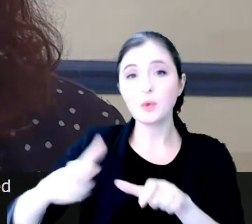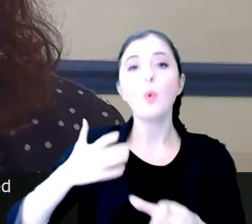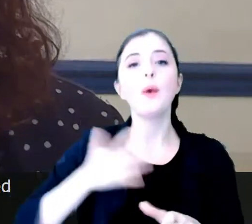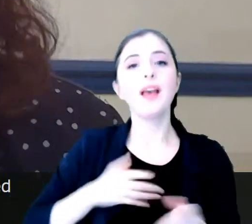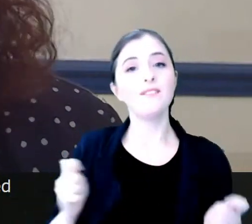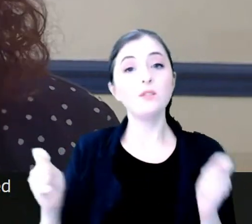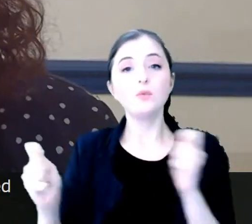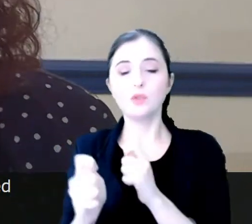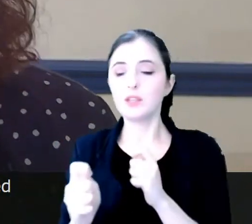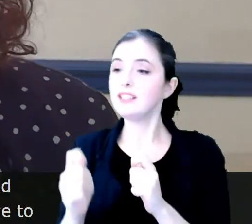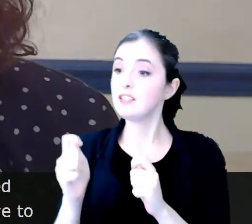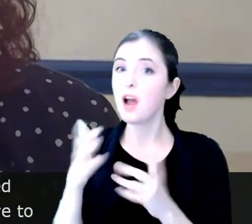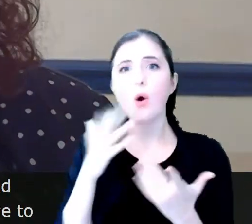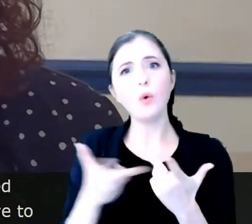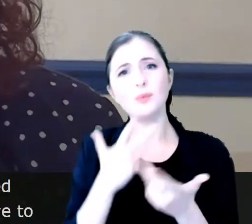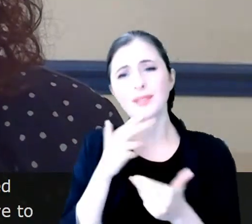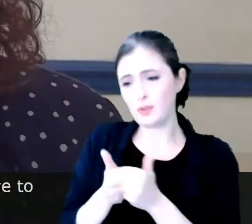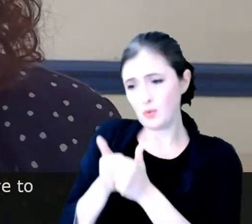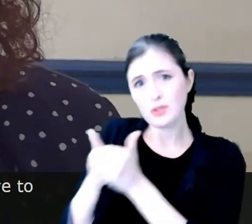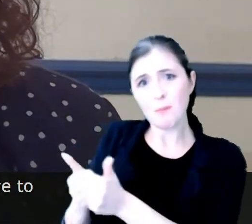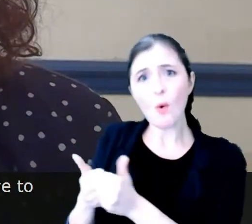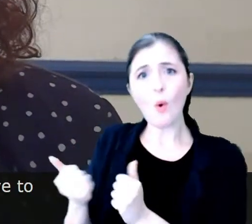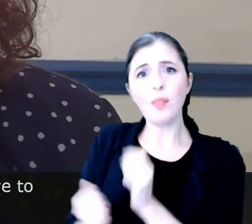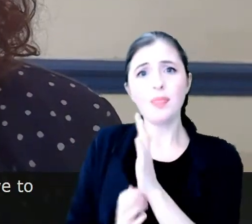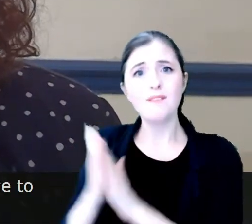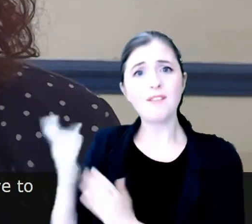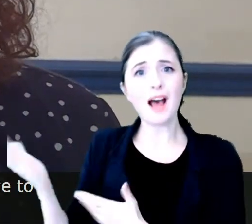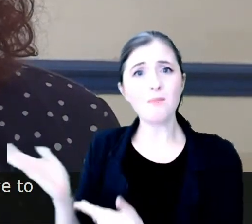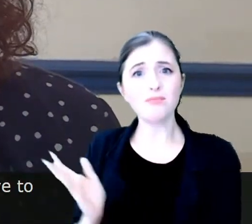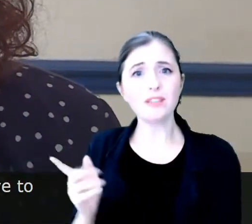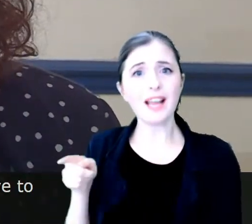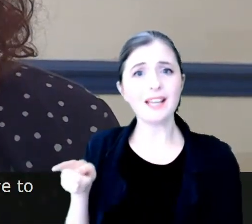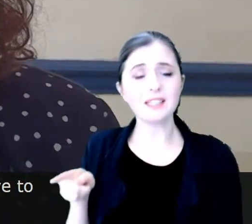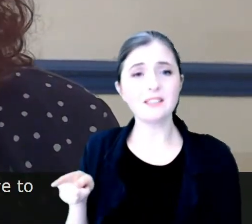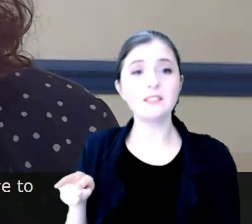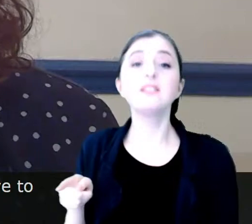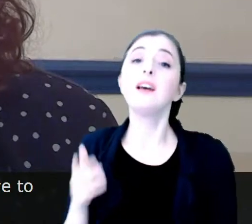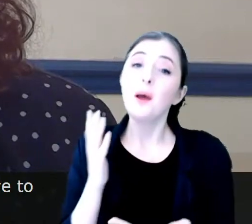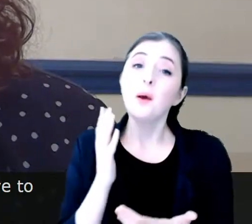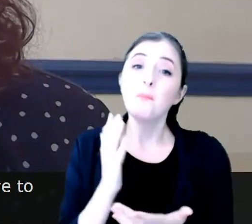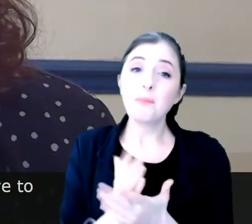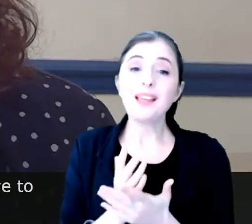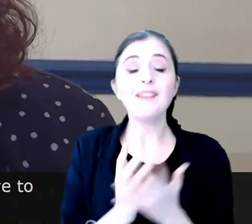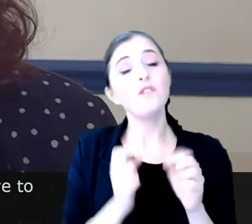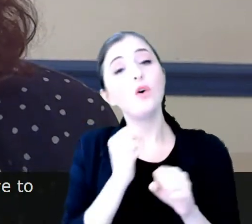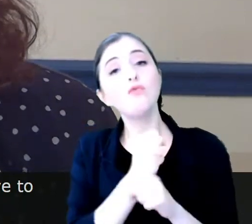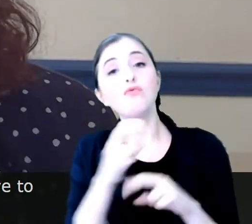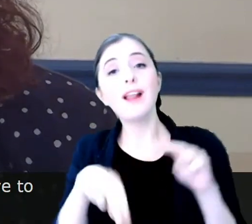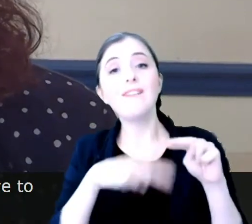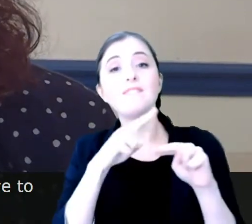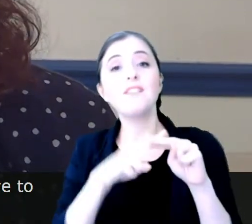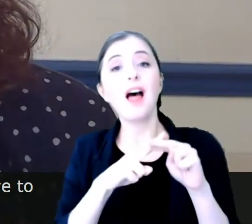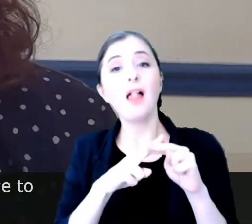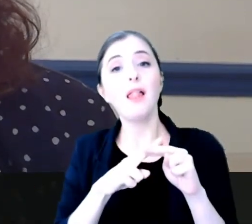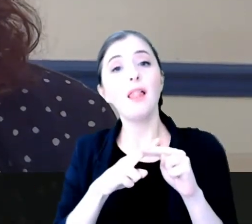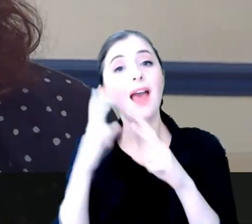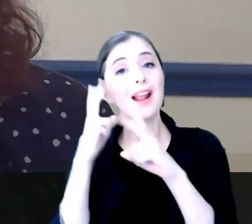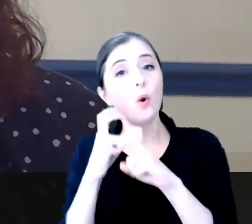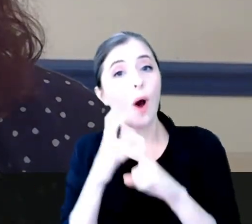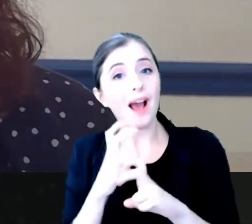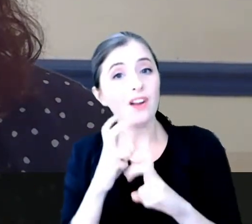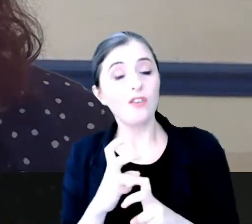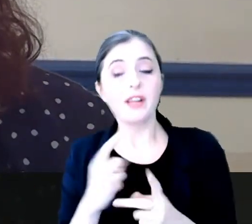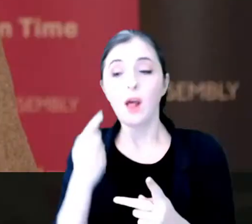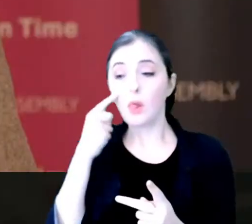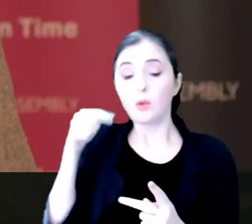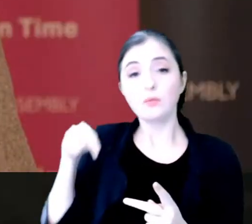fire brigade, because although there has been a look in the Grenfell inquiry into what they did on the night at Grenfell, frankly,